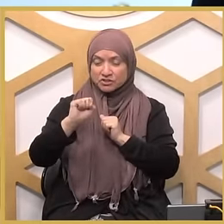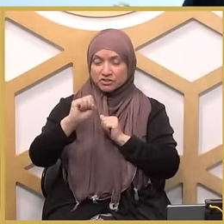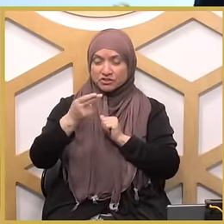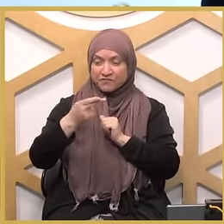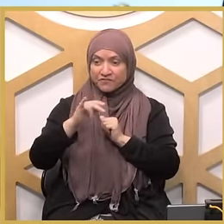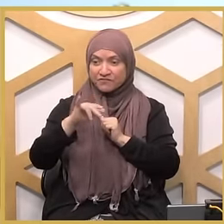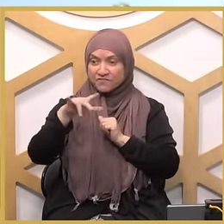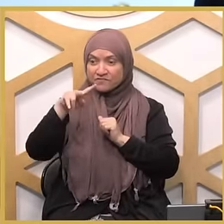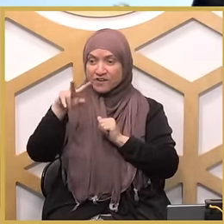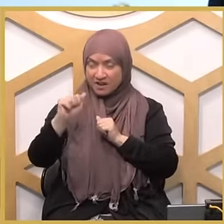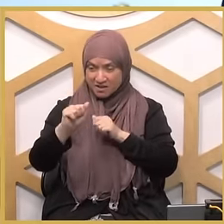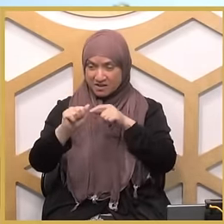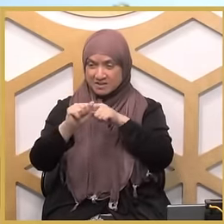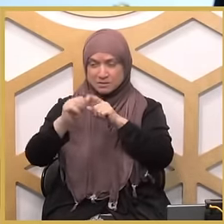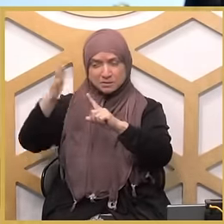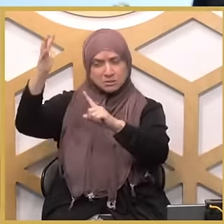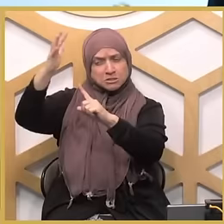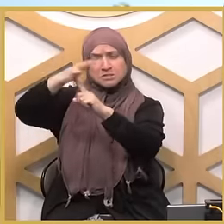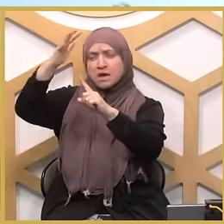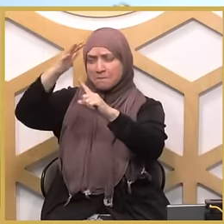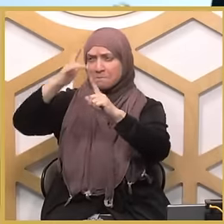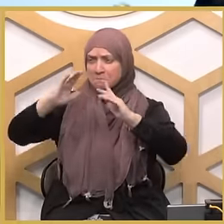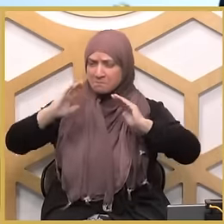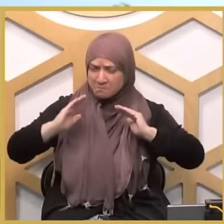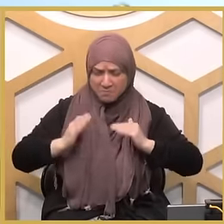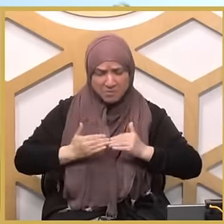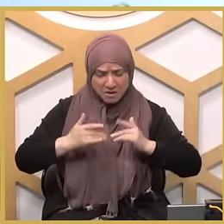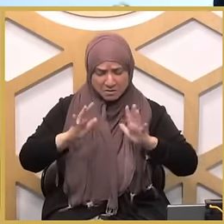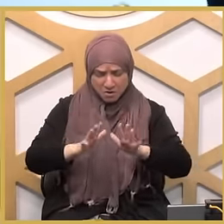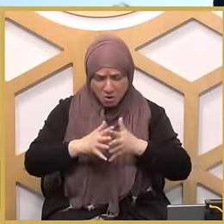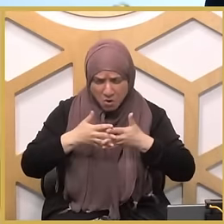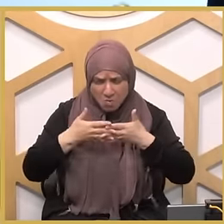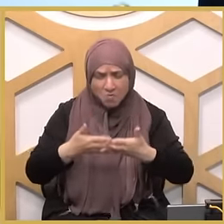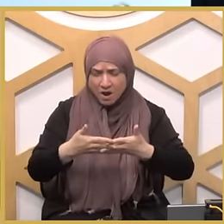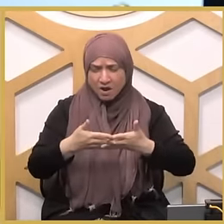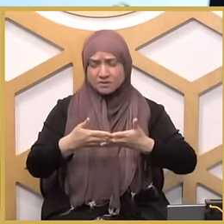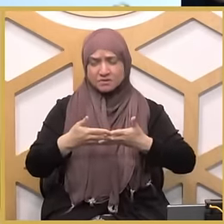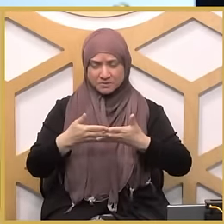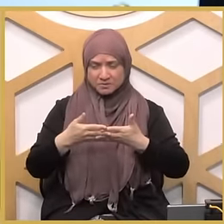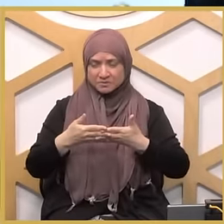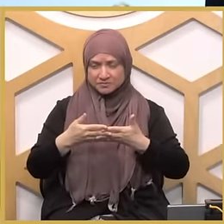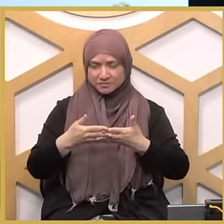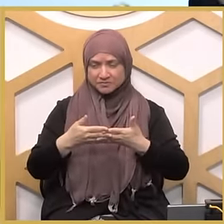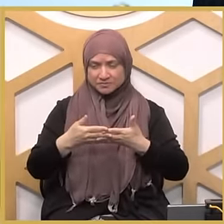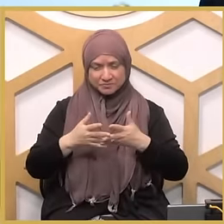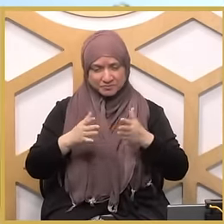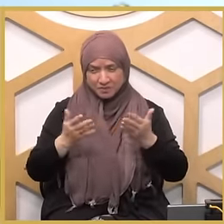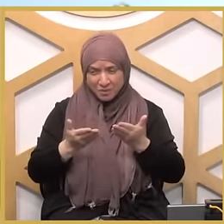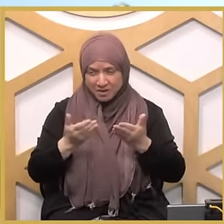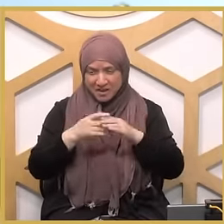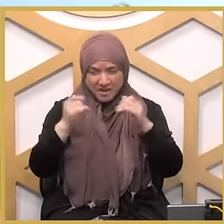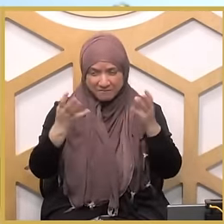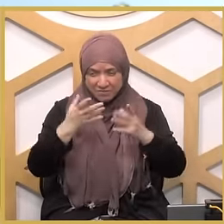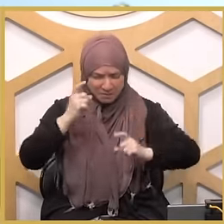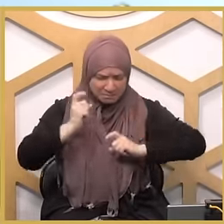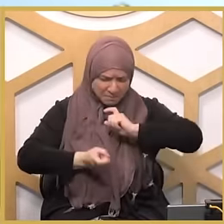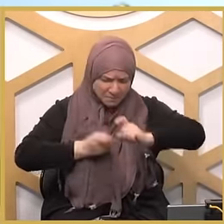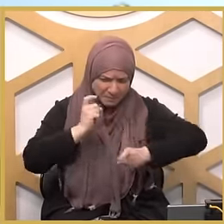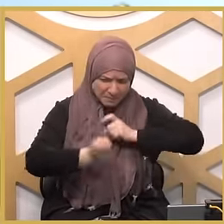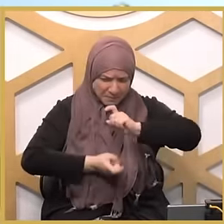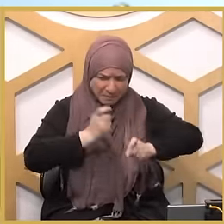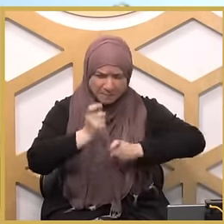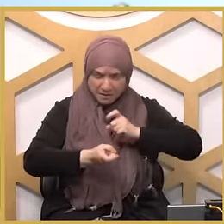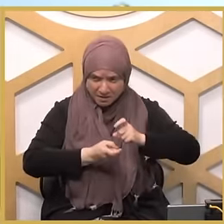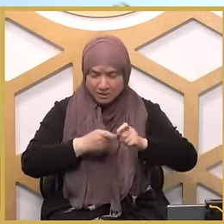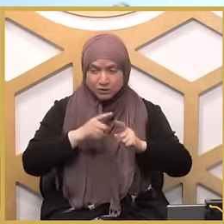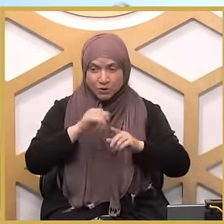your salah, your qiyam, your Quran, your siyam, all of it going all together, fasting, charity, everything. Your low